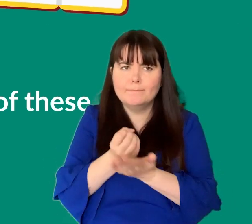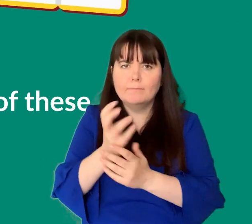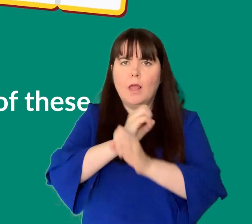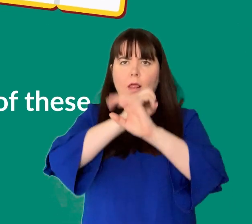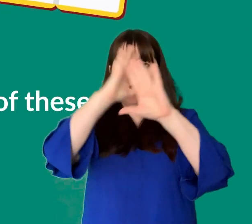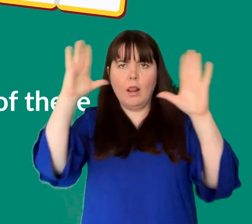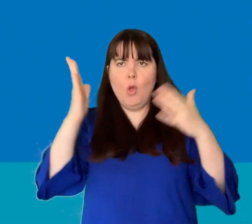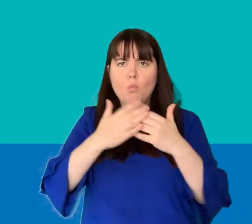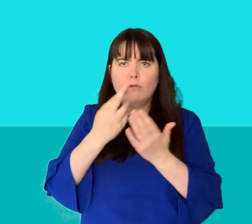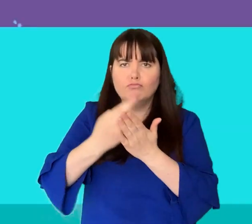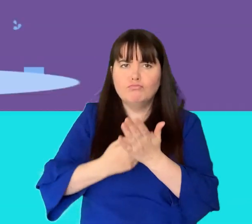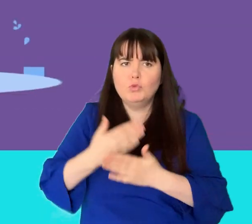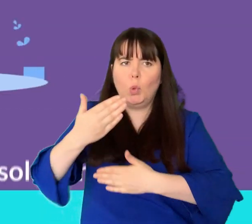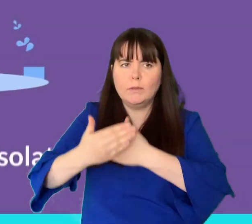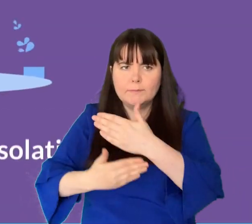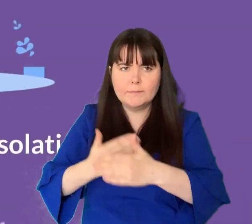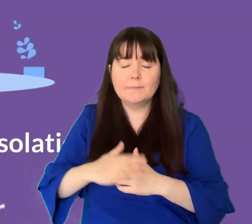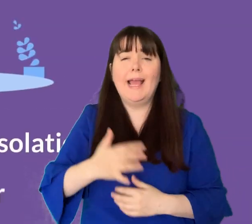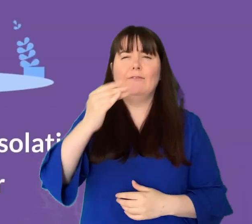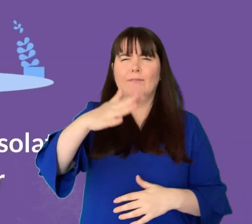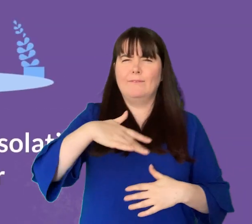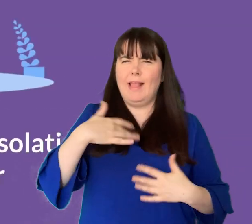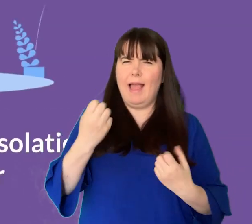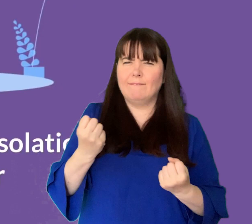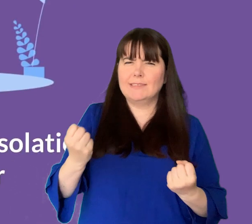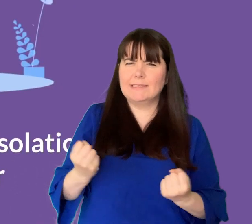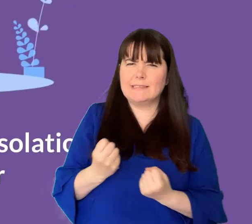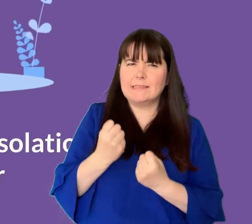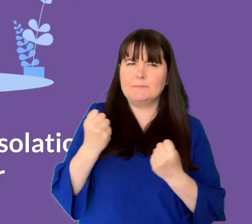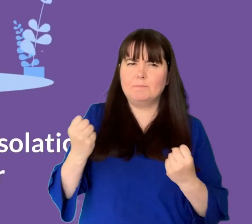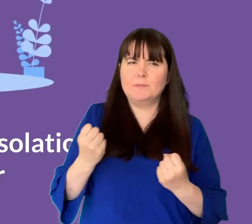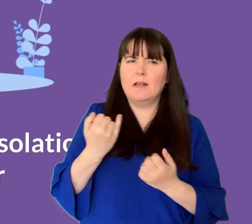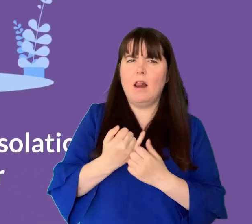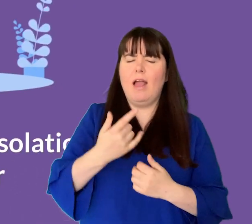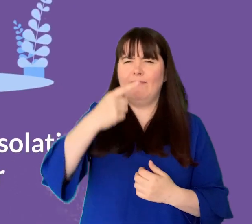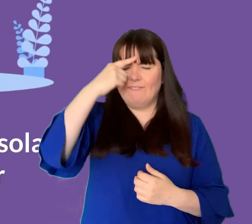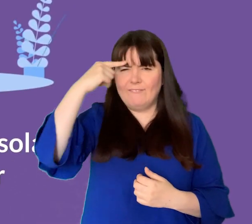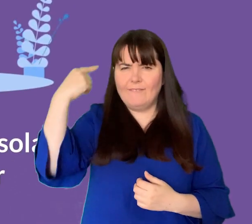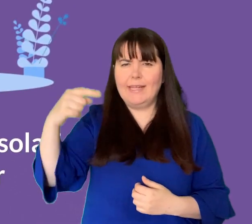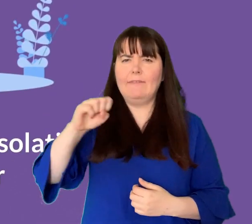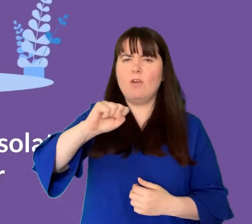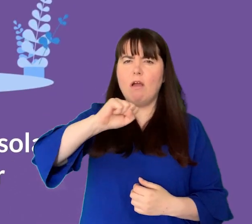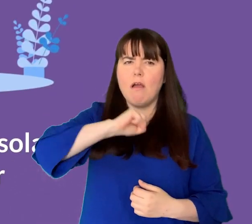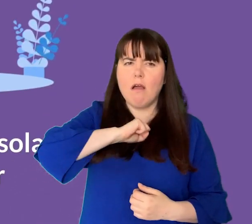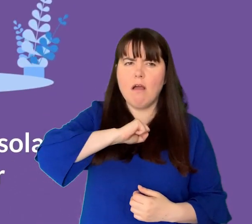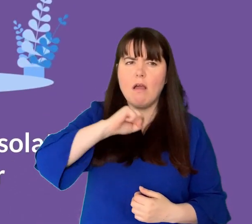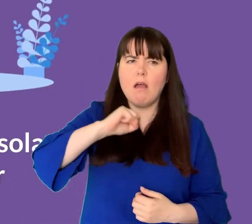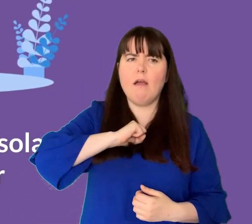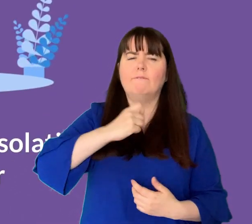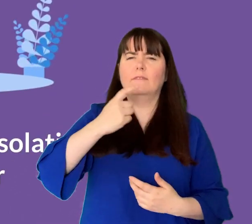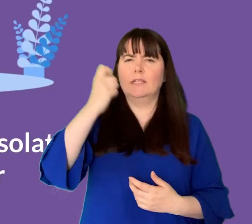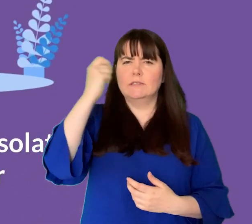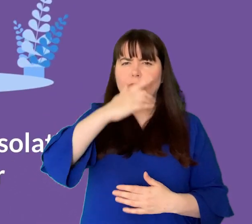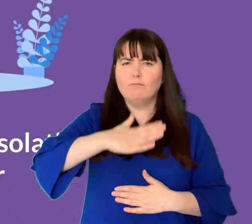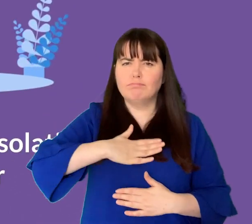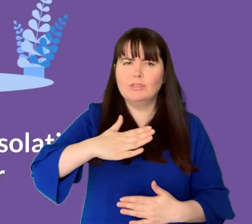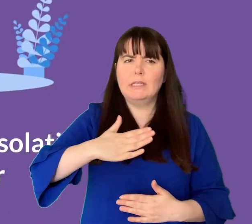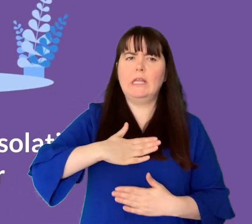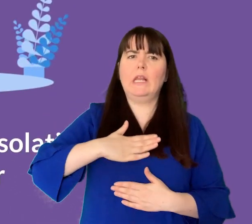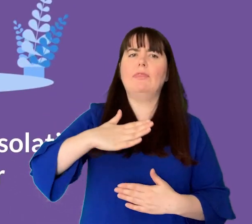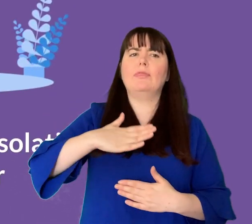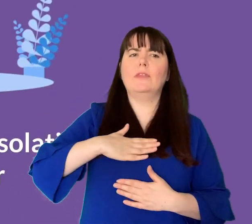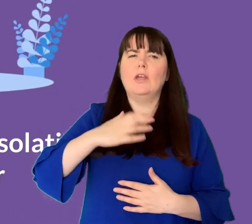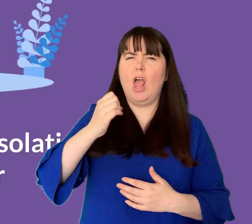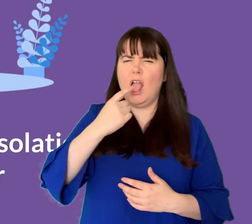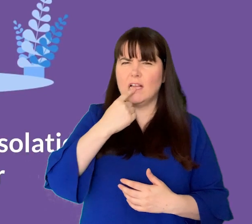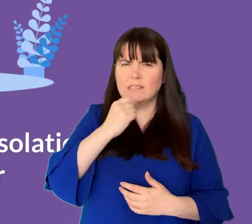First and foremost, anyone who has COVID-19 symptoms, including a fever, a cough, shortness of breath, or breathing difficulties,